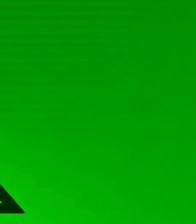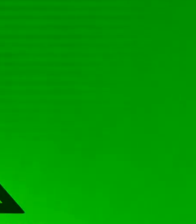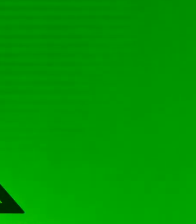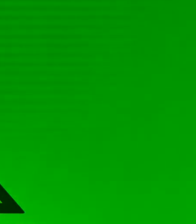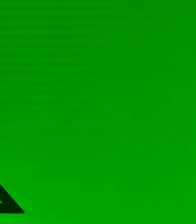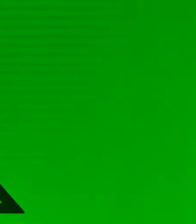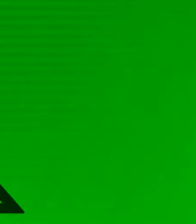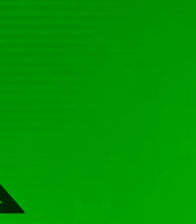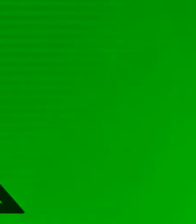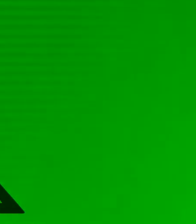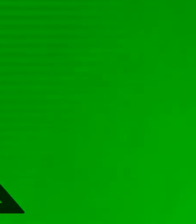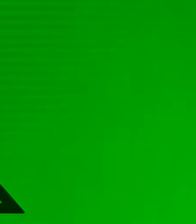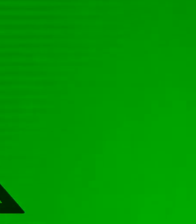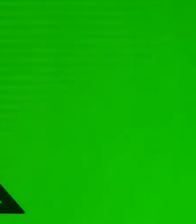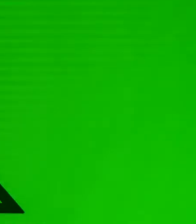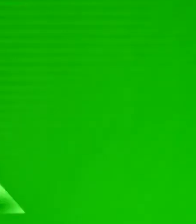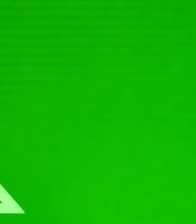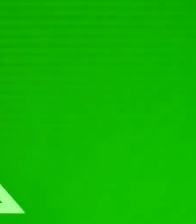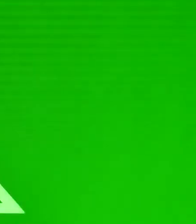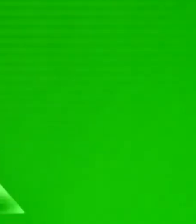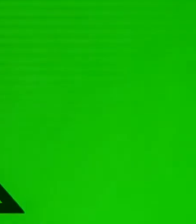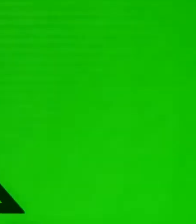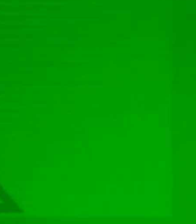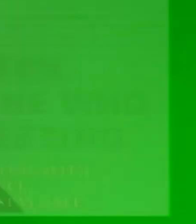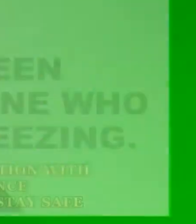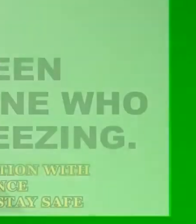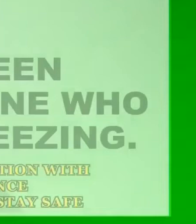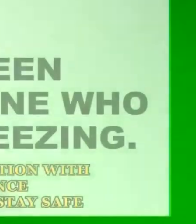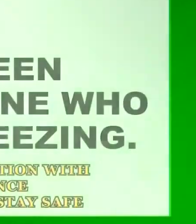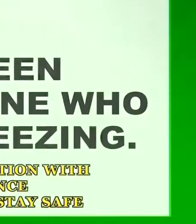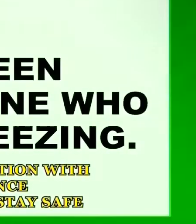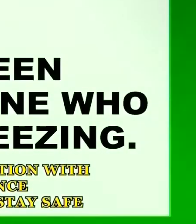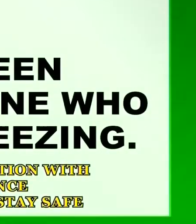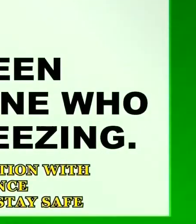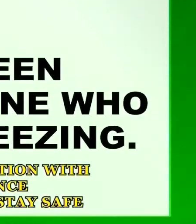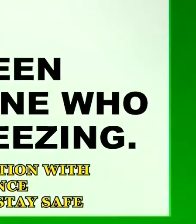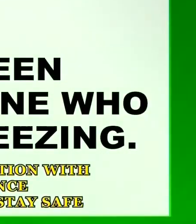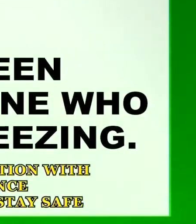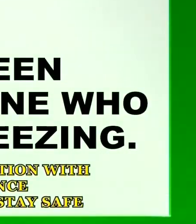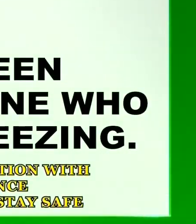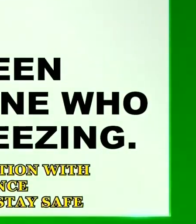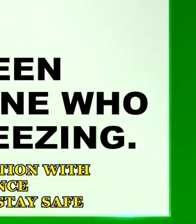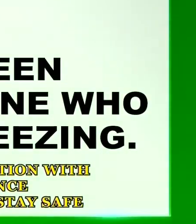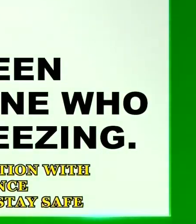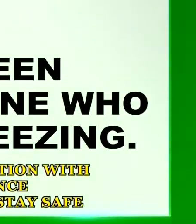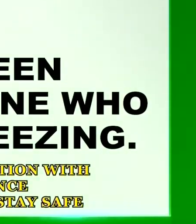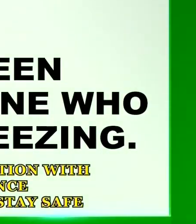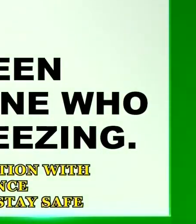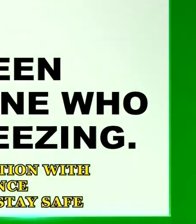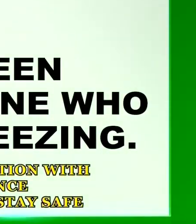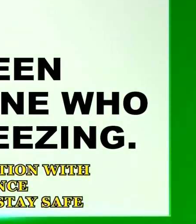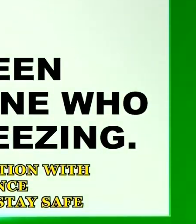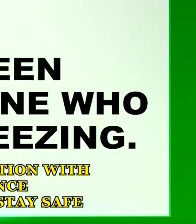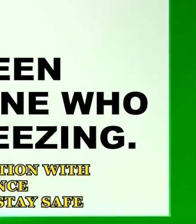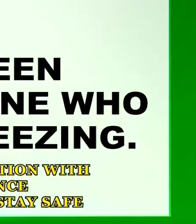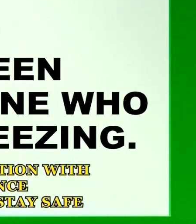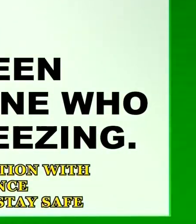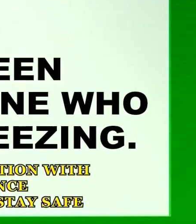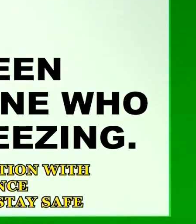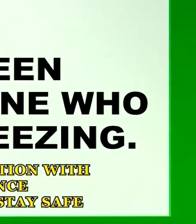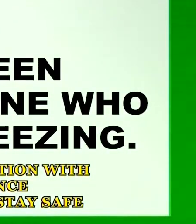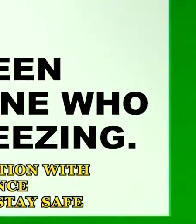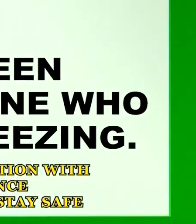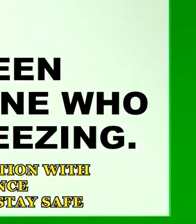Limited. Insurance the way you want it to be. Maintain at least a 6 feet distance between yourself